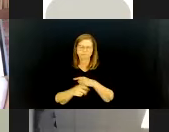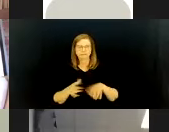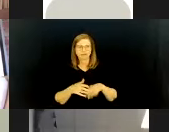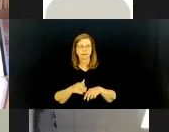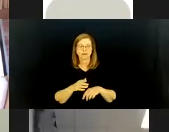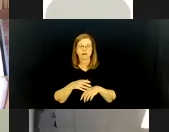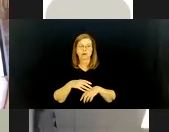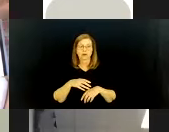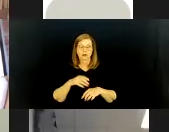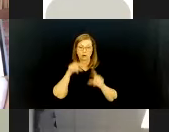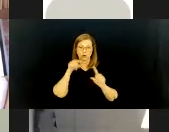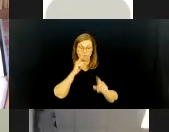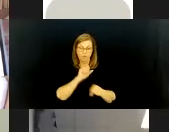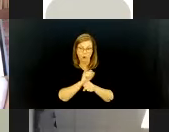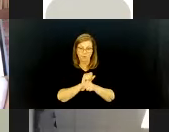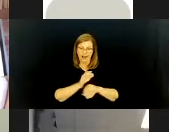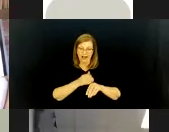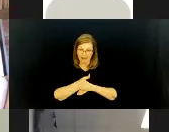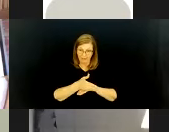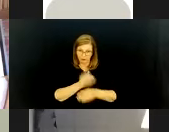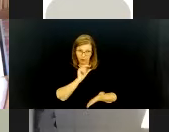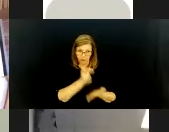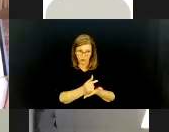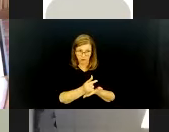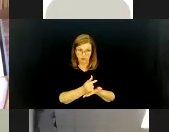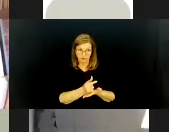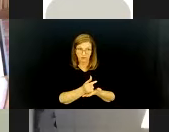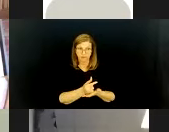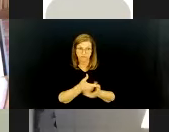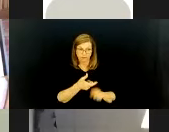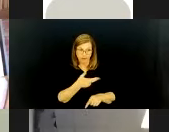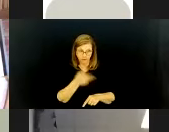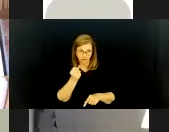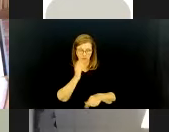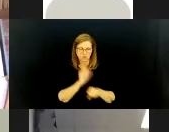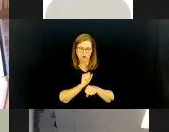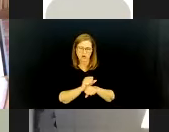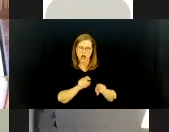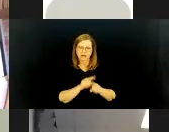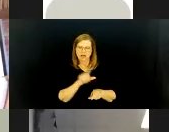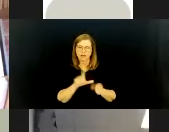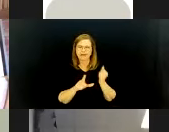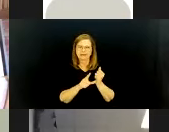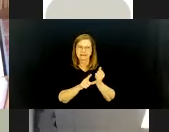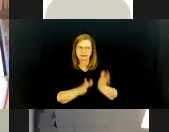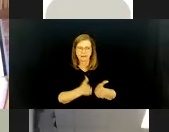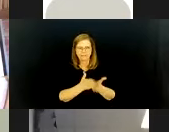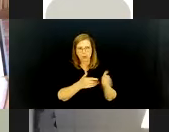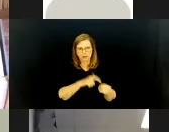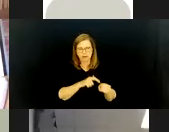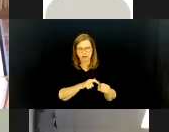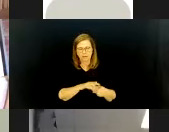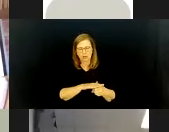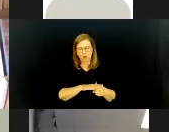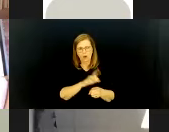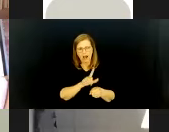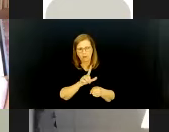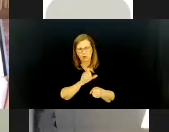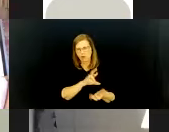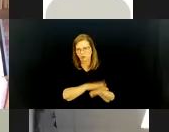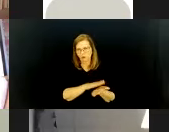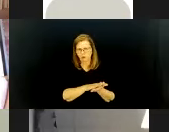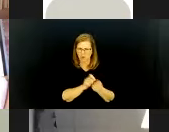for employment. After graduation from high school, Selena will work as a library assistant part-time at a local library or school. So a little more